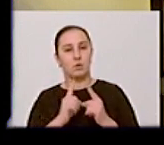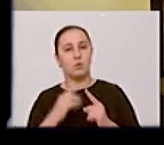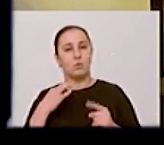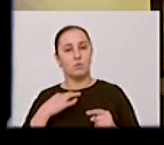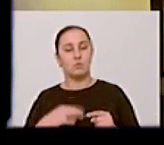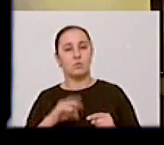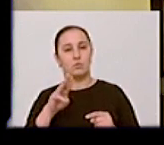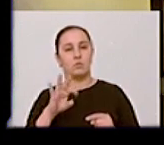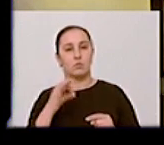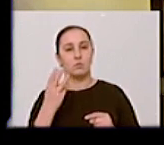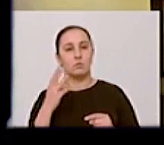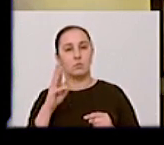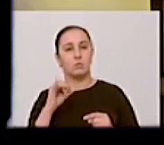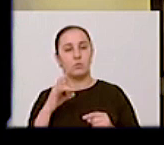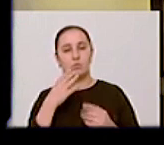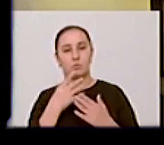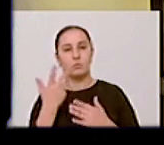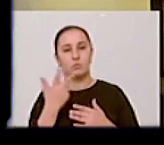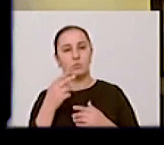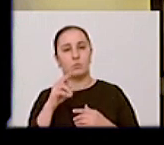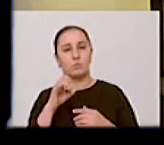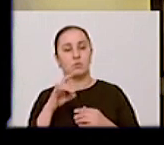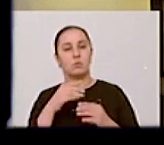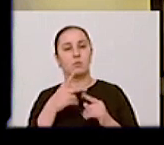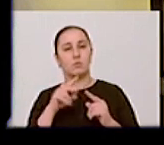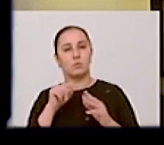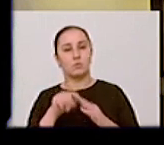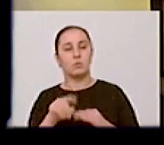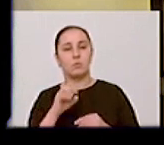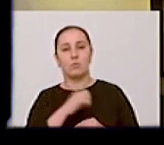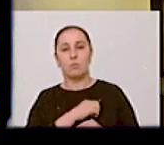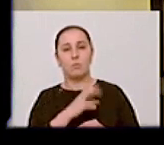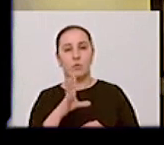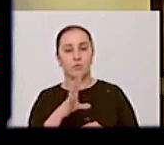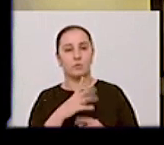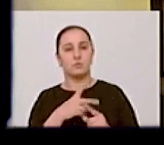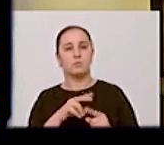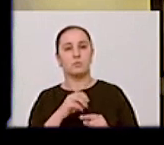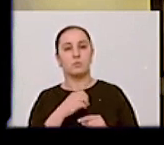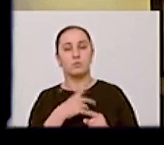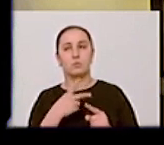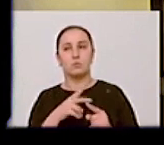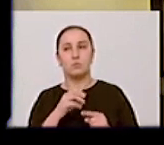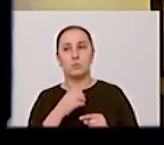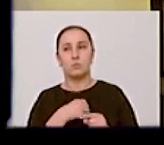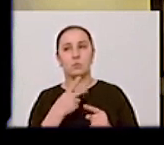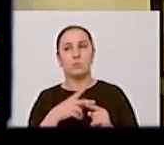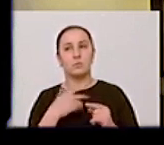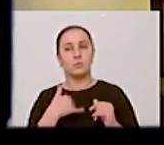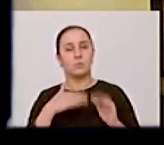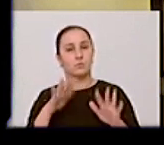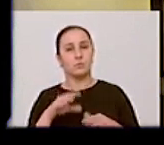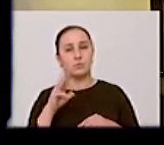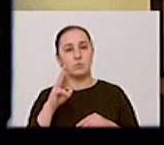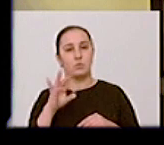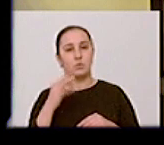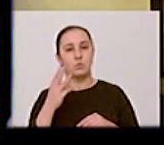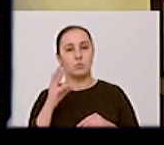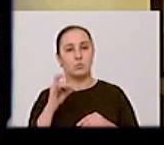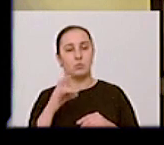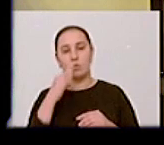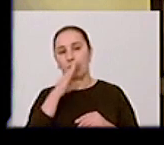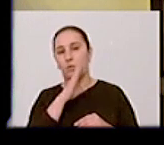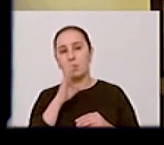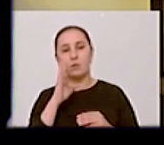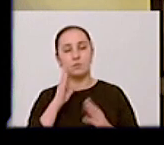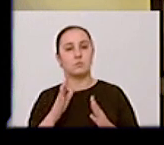Toshmurod. 3-parda voqealari shunday boshlandi. Boyvachcha. Demak, ushbu o'rinda biz Toshmurodning